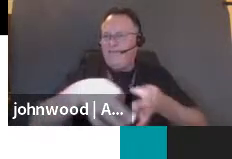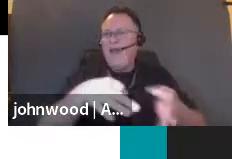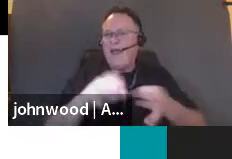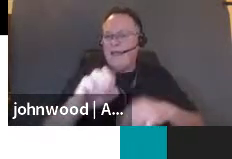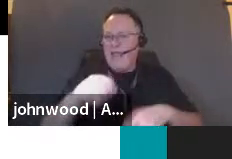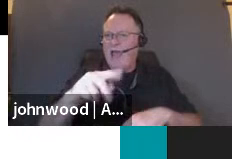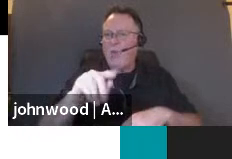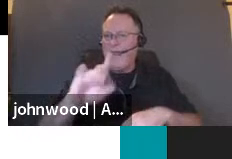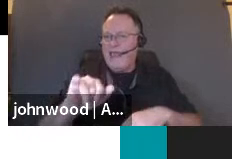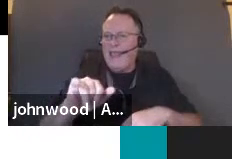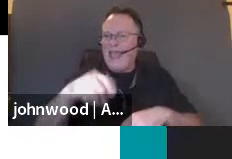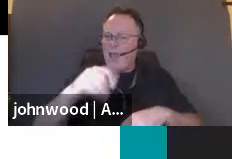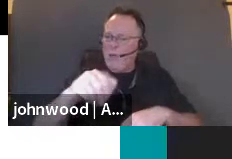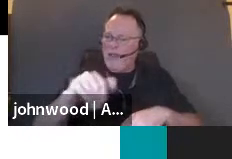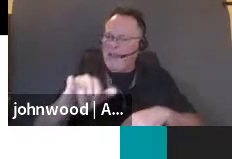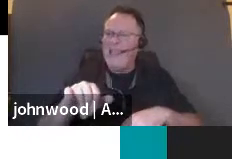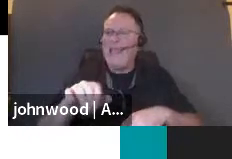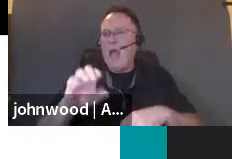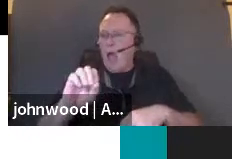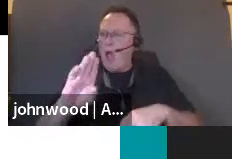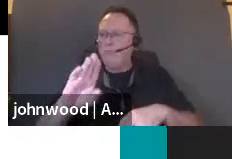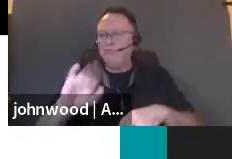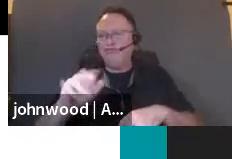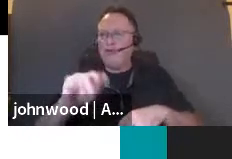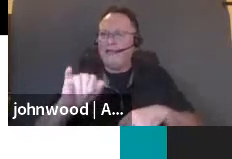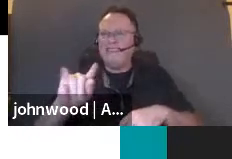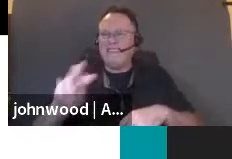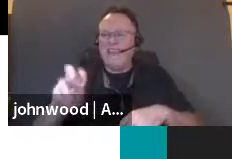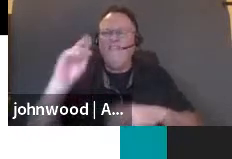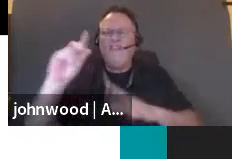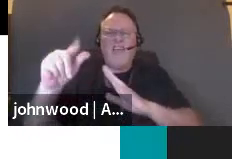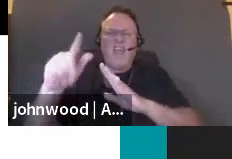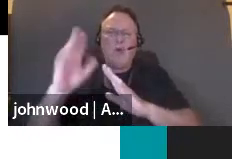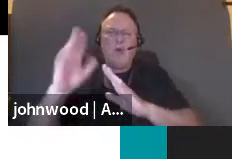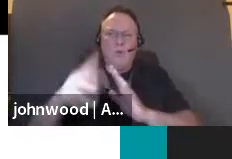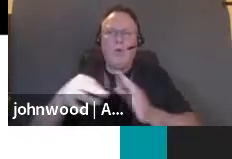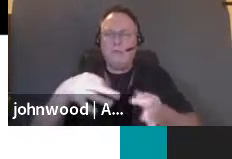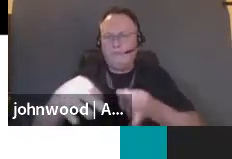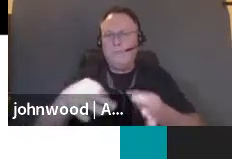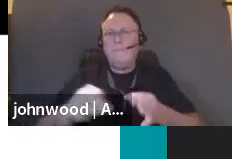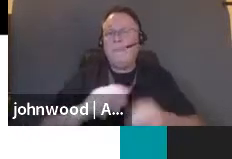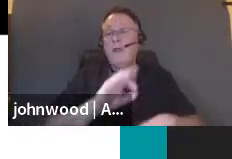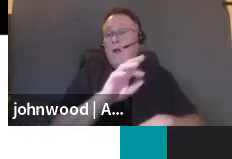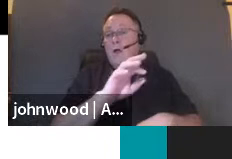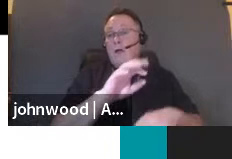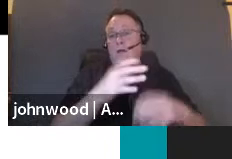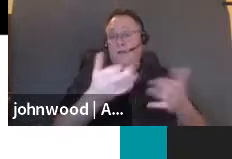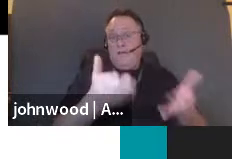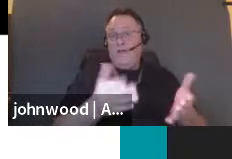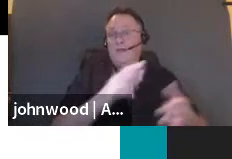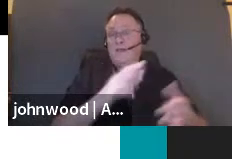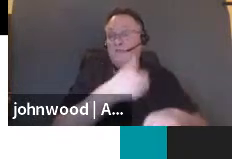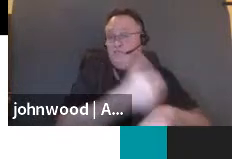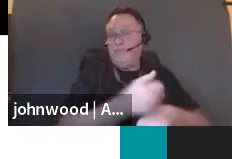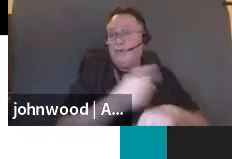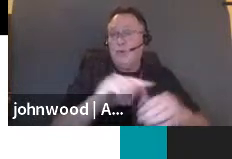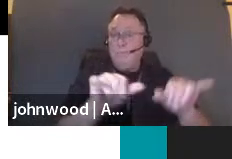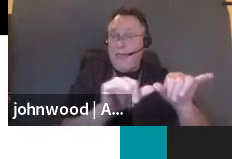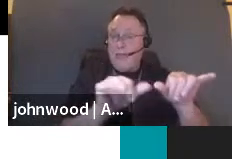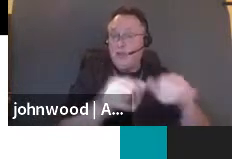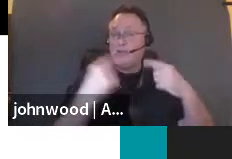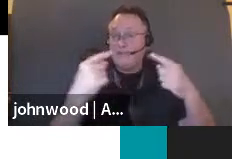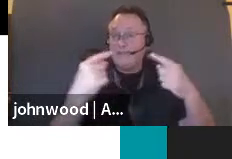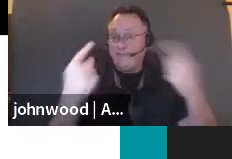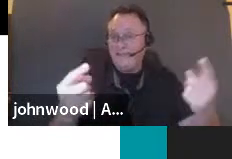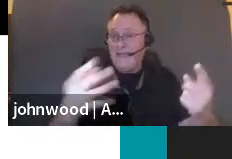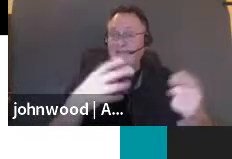set equity objectives, which we will review later in the presentation. The framework also established means to measure success